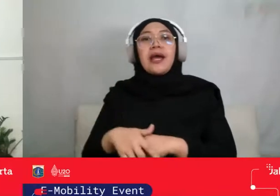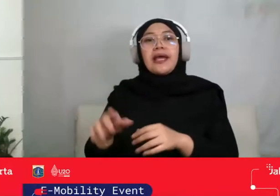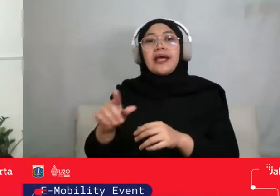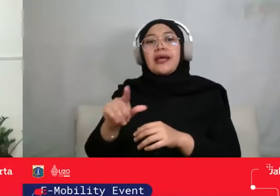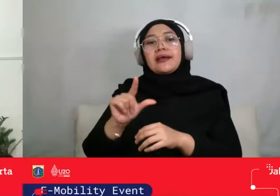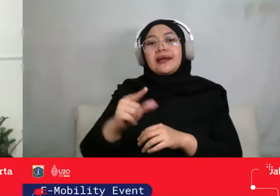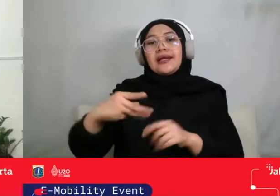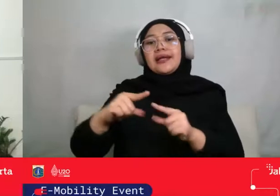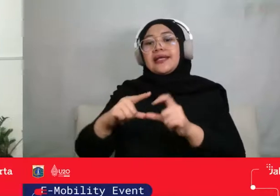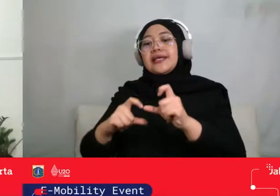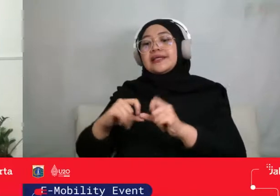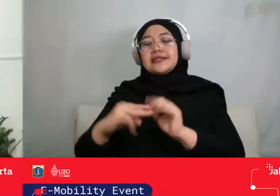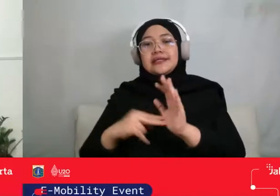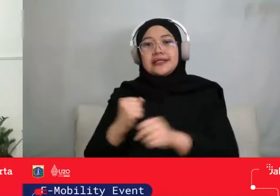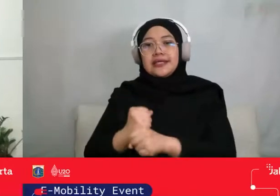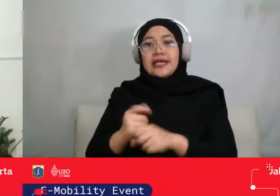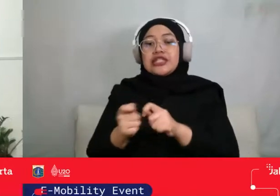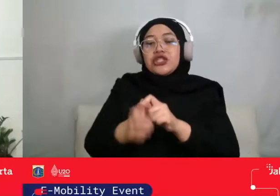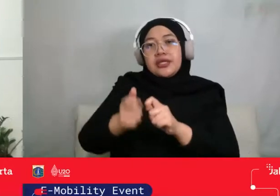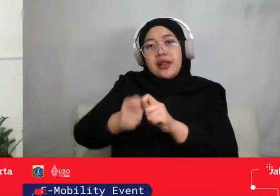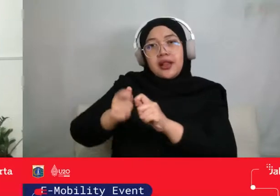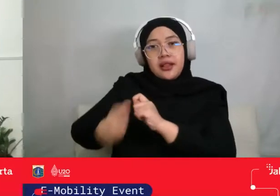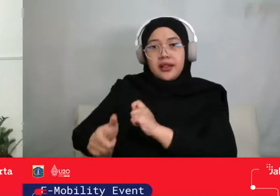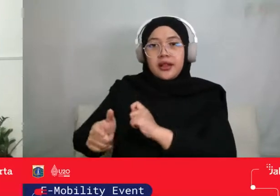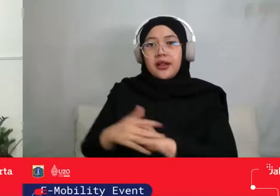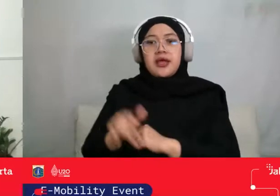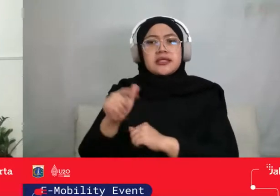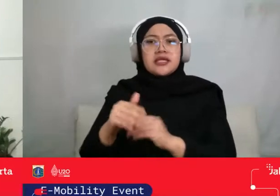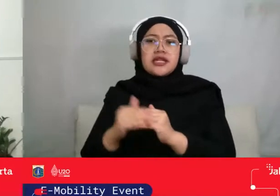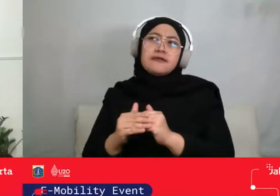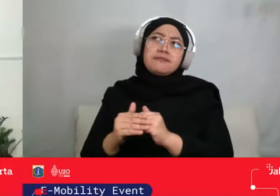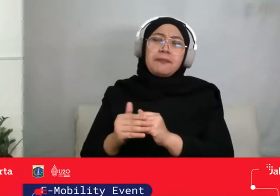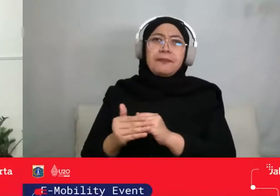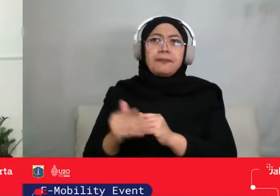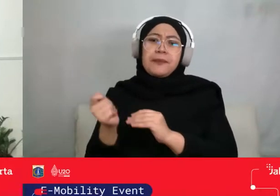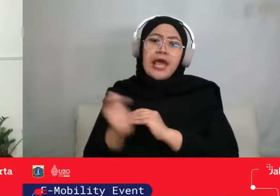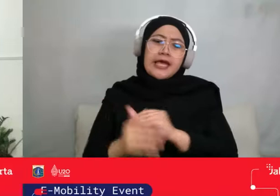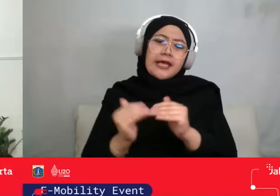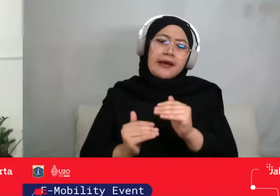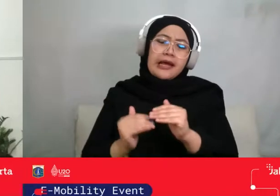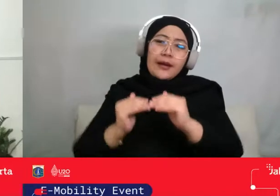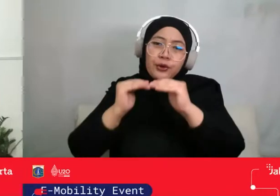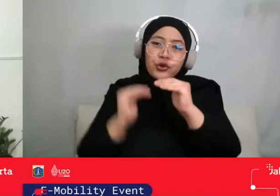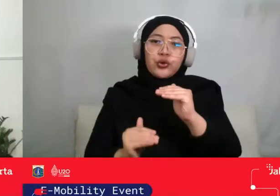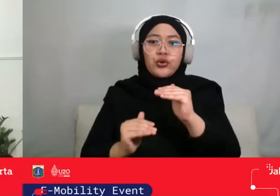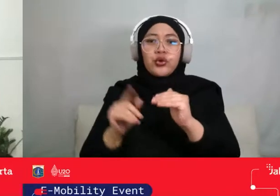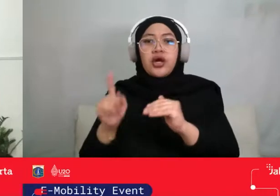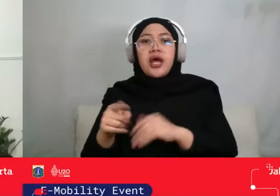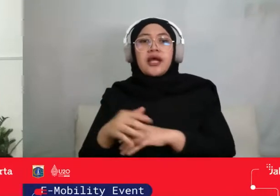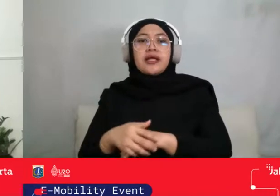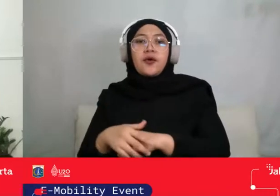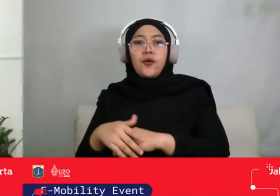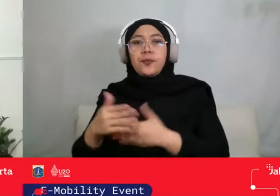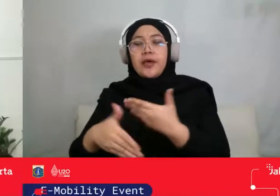leasing was less than the savings from operating electric buses. So with proper